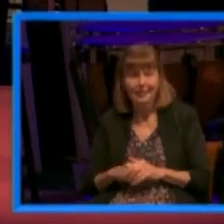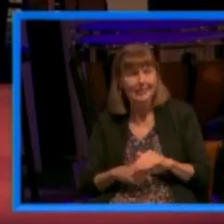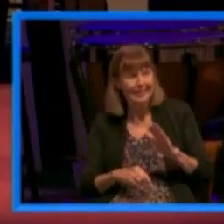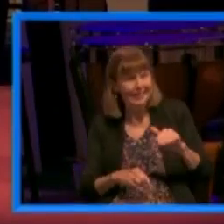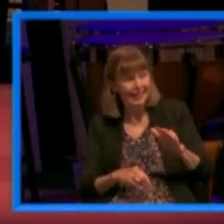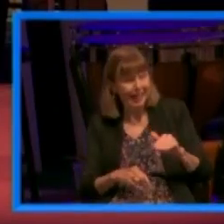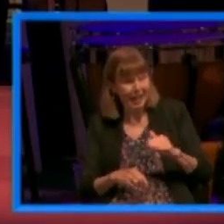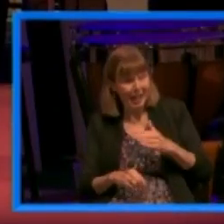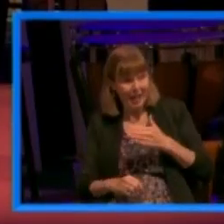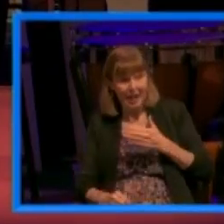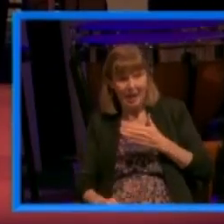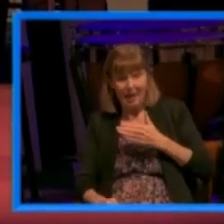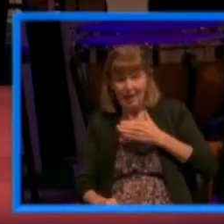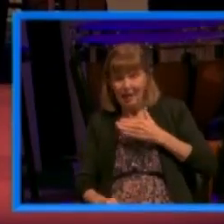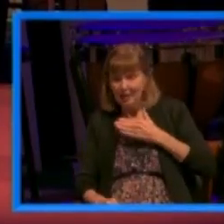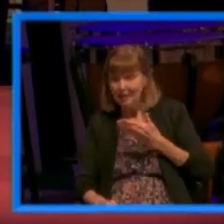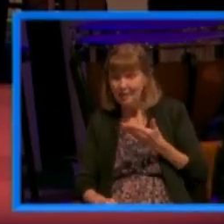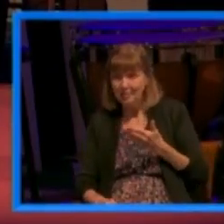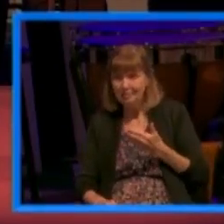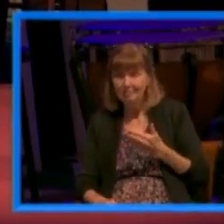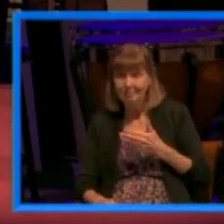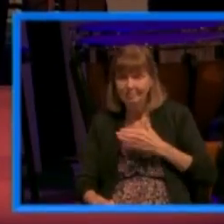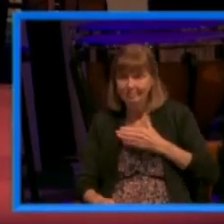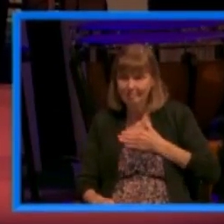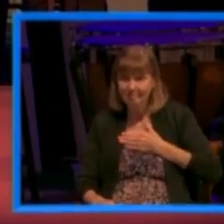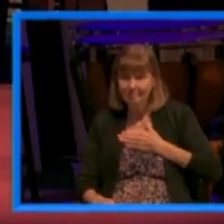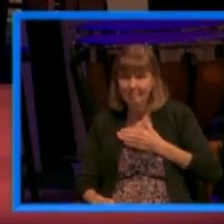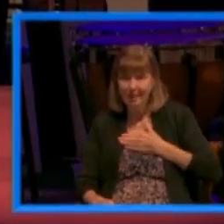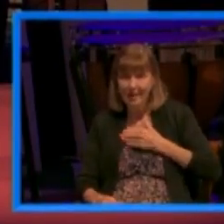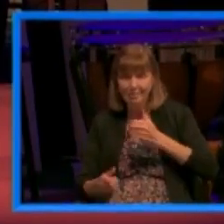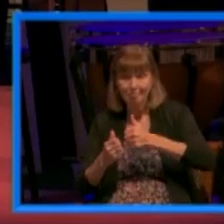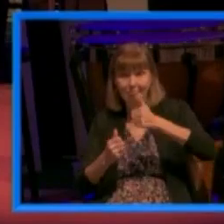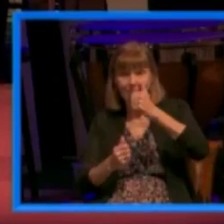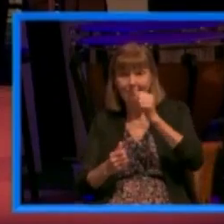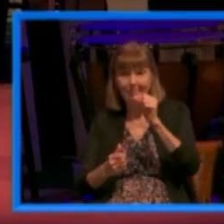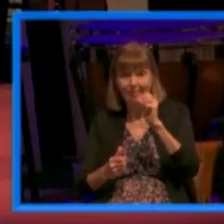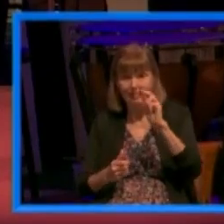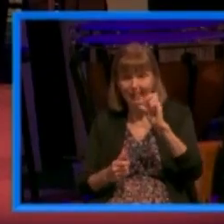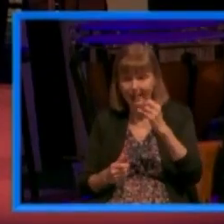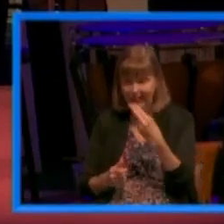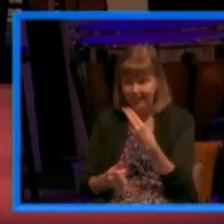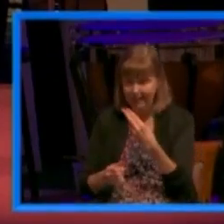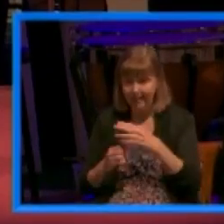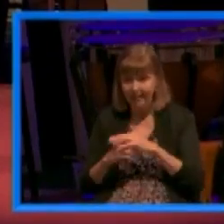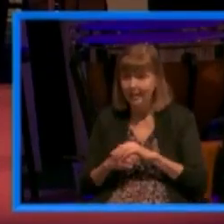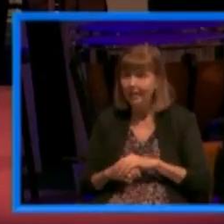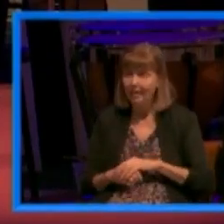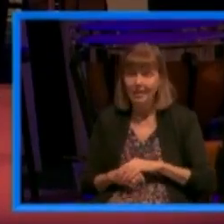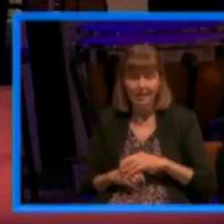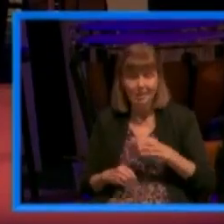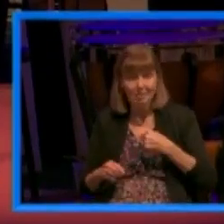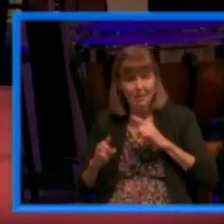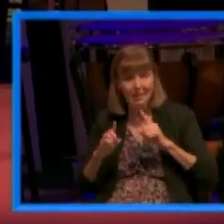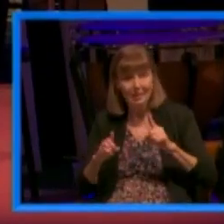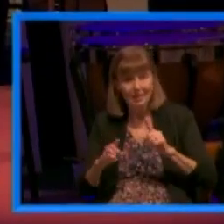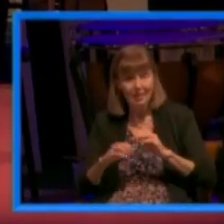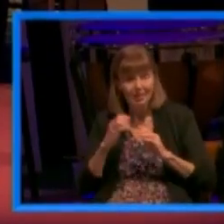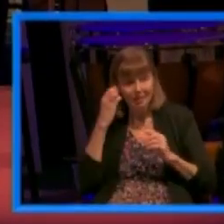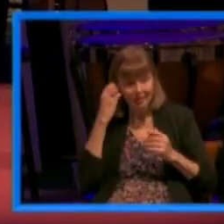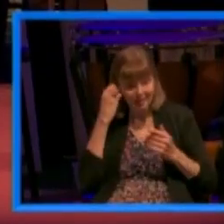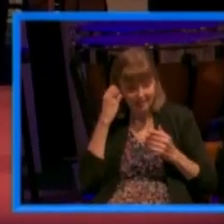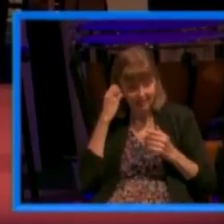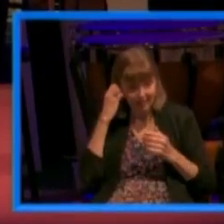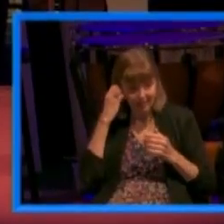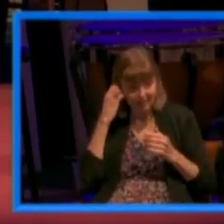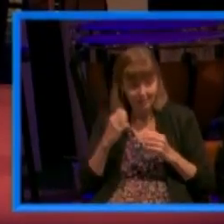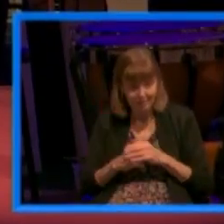mistress, Sarah. The angel of the Lord said to her, return to your mistress and submit to her. The angel of the Lord also said to her, I surely will multiply your offsprings so that they cannot be